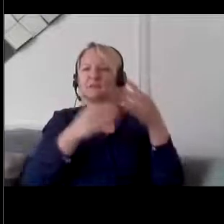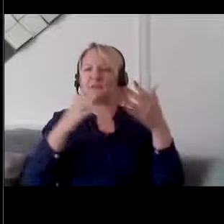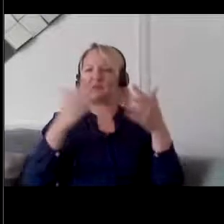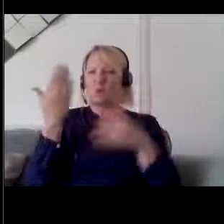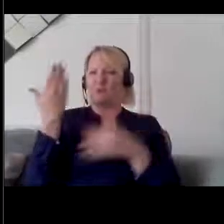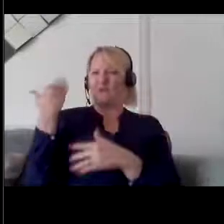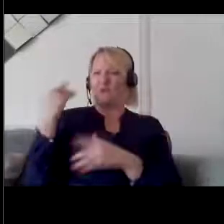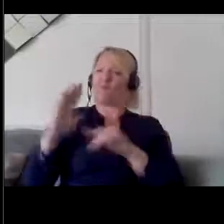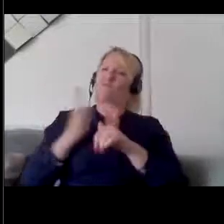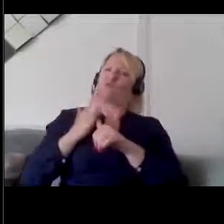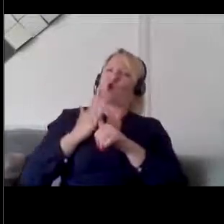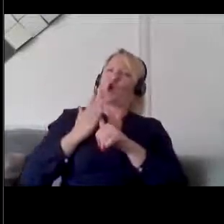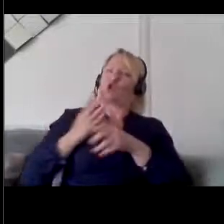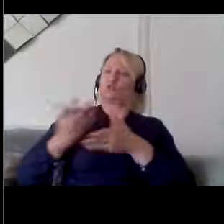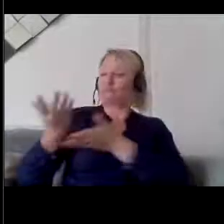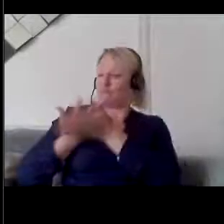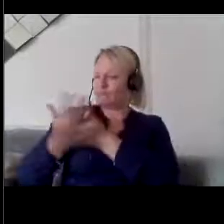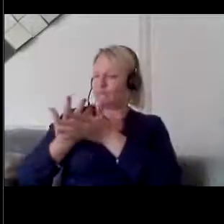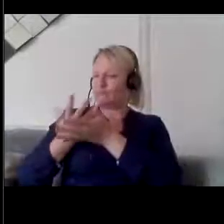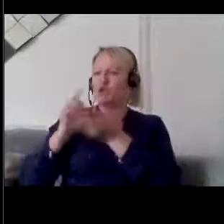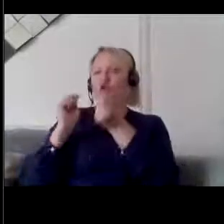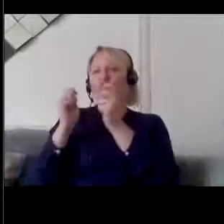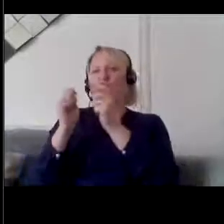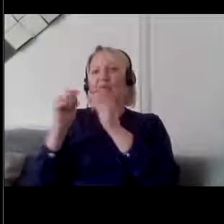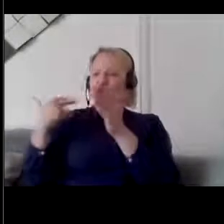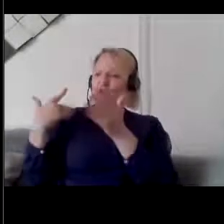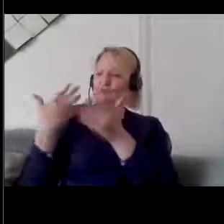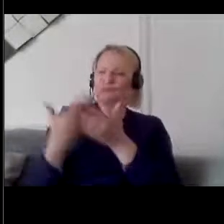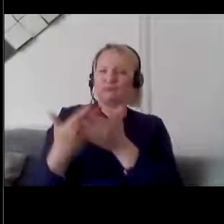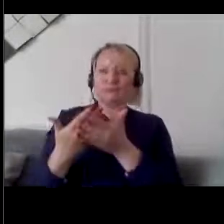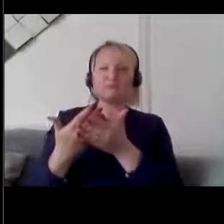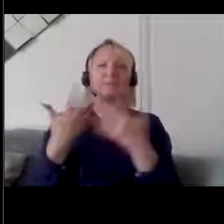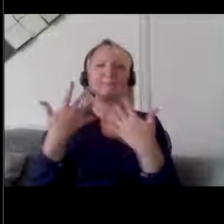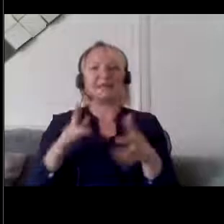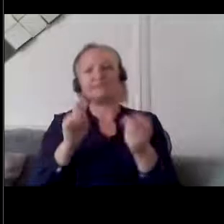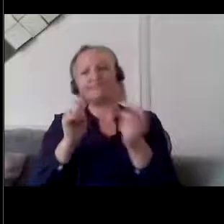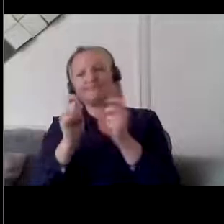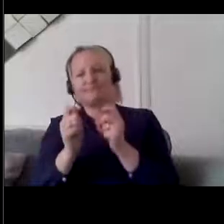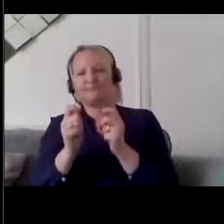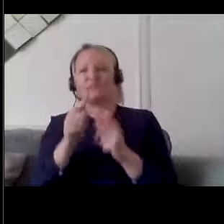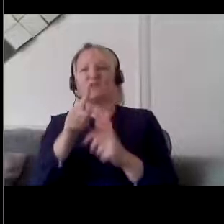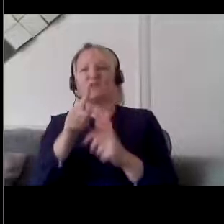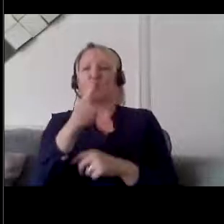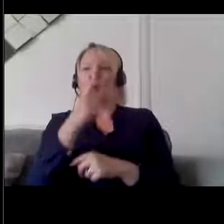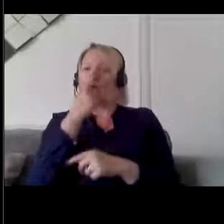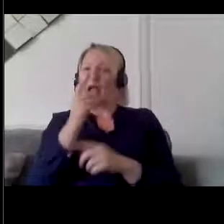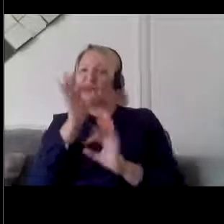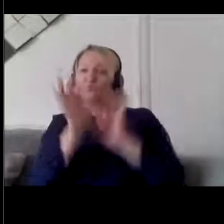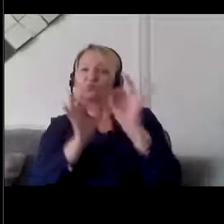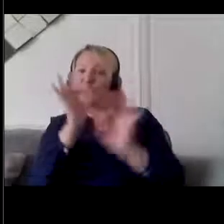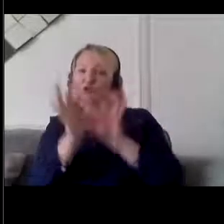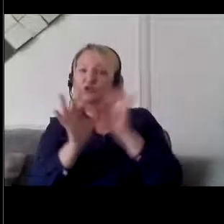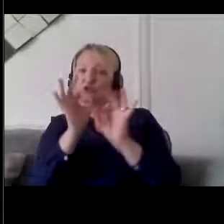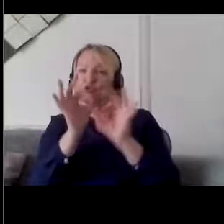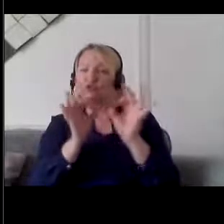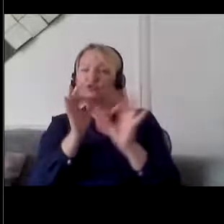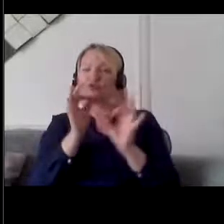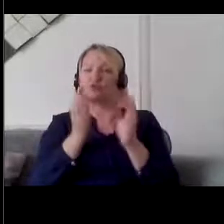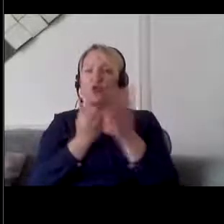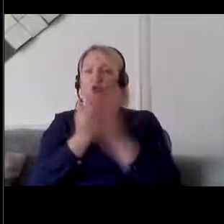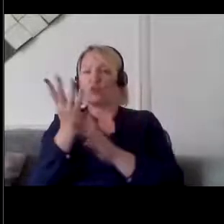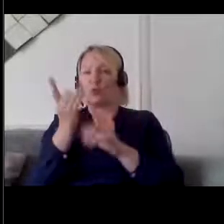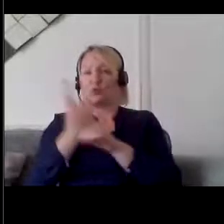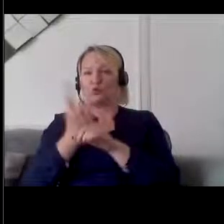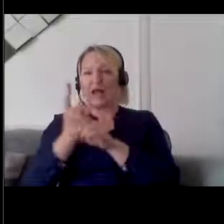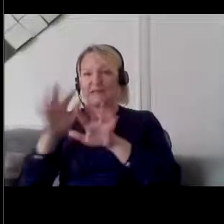design refinement consultation last year. There are many other ways you can ask specific questions, and I'm going to give you more details on that in